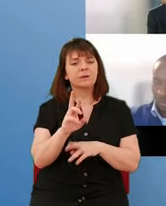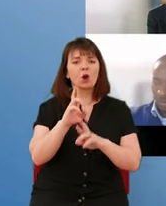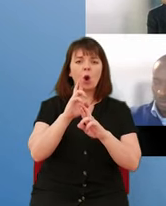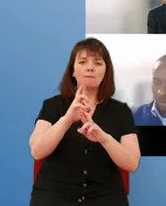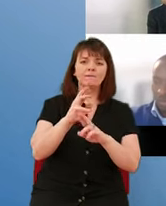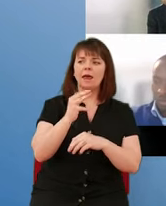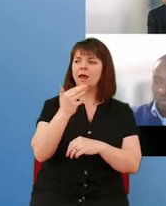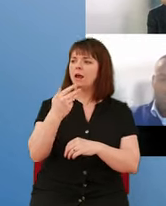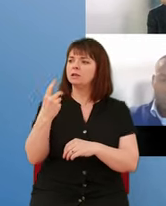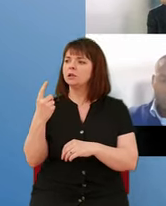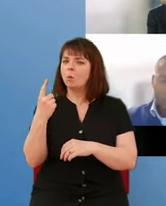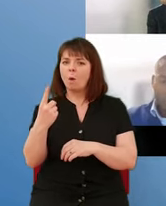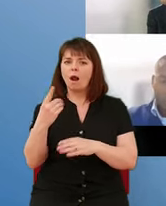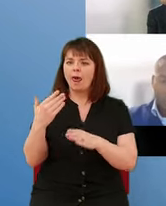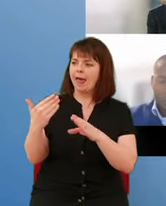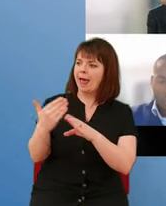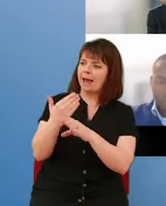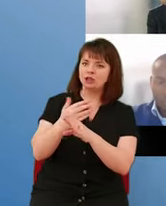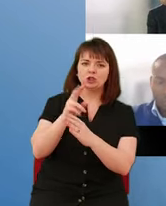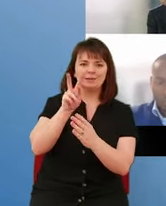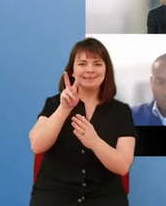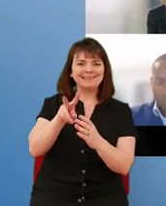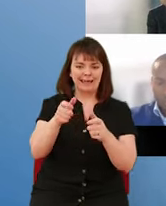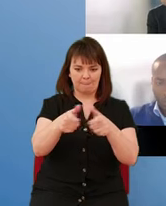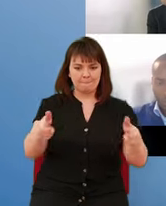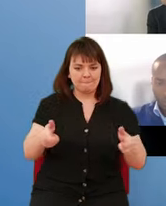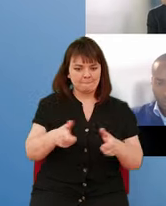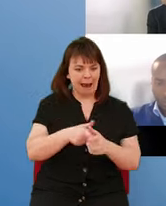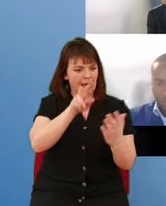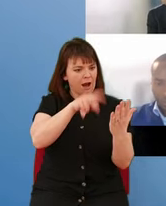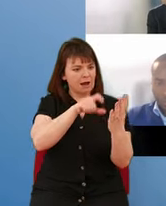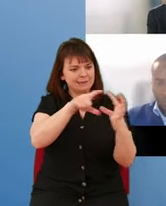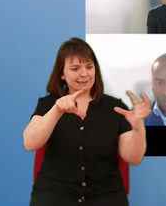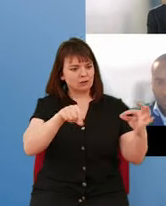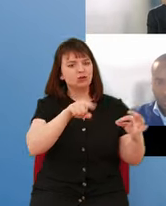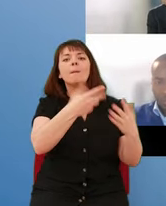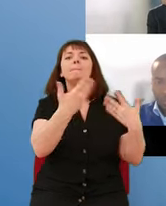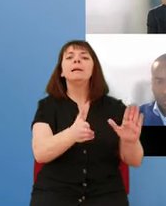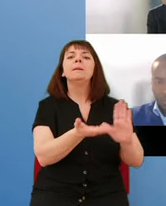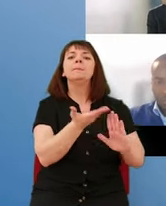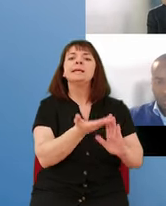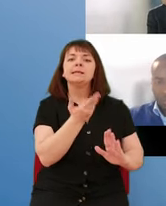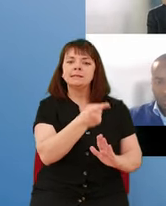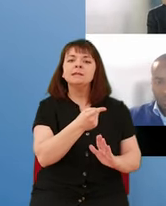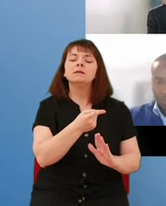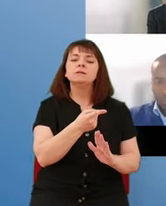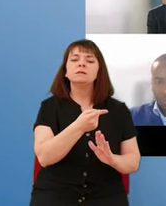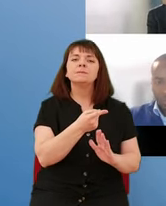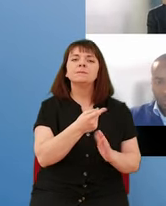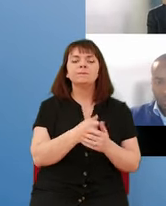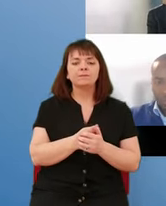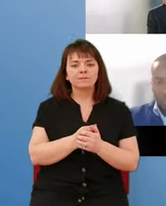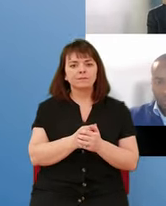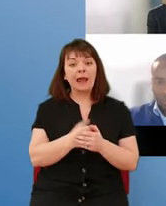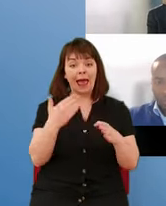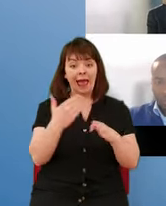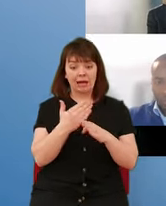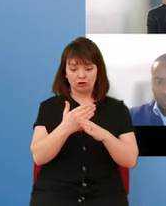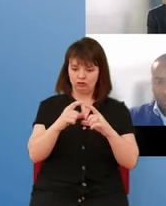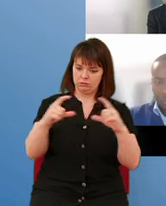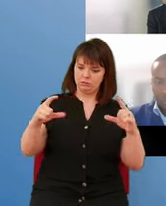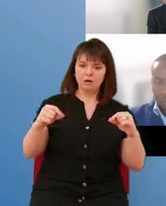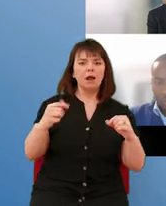a discussion with Mark. On Action 92, an email was circulated